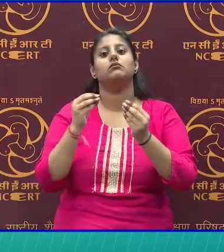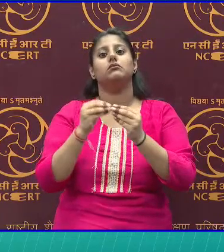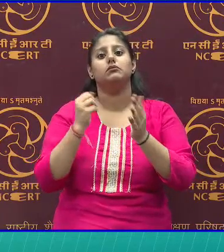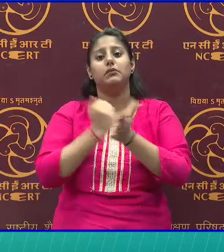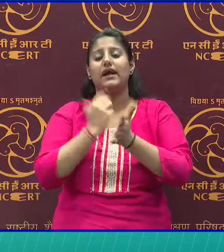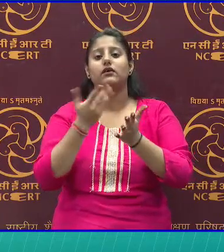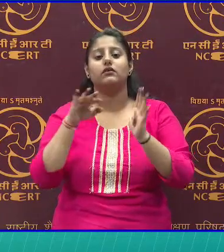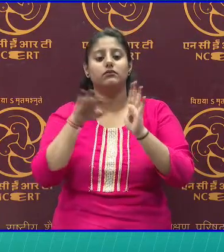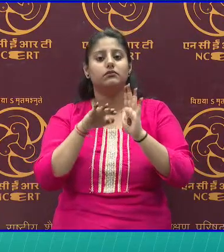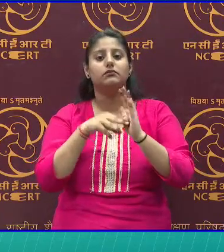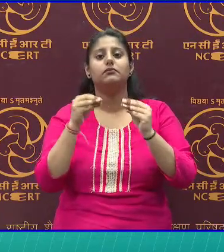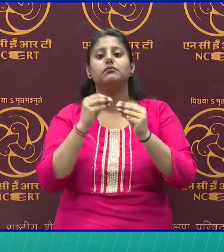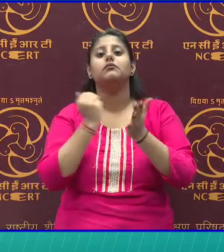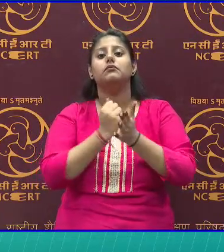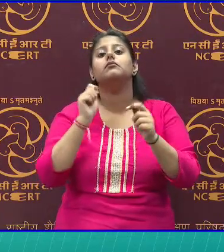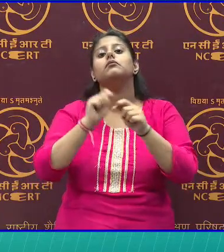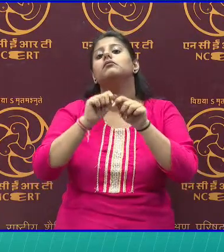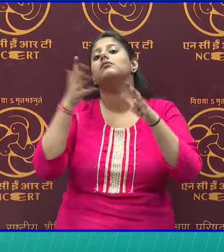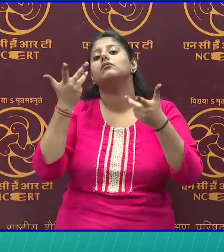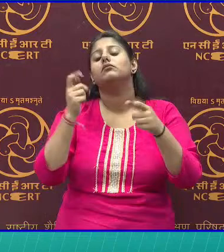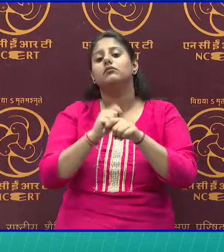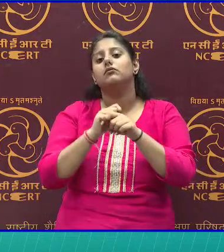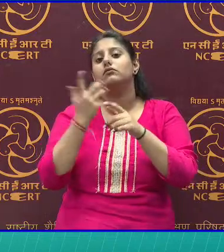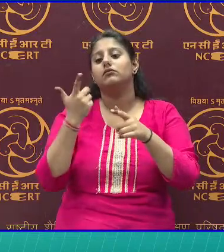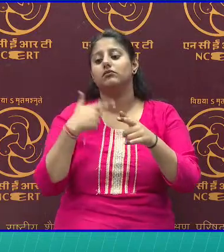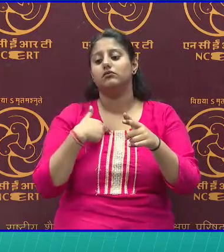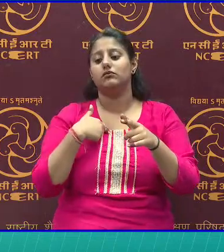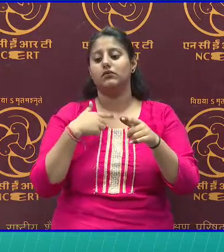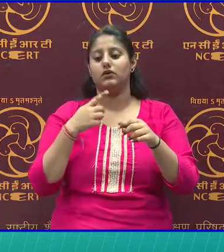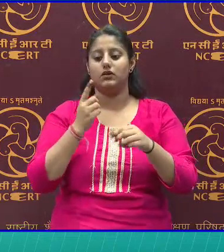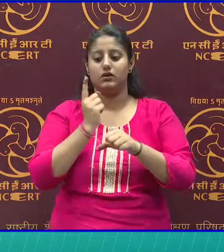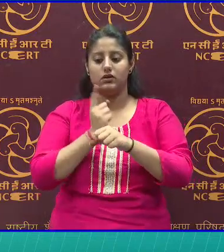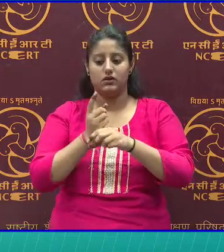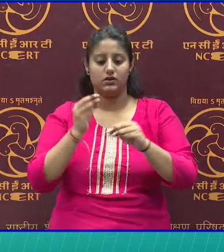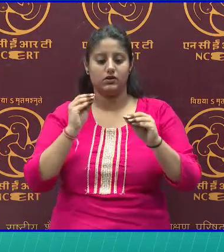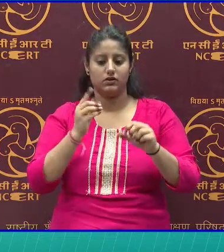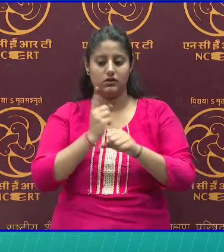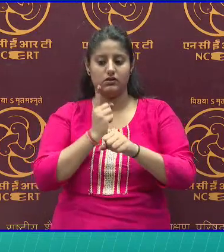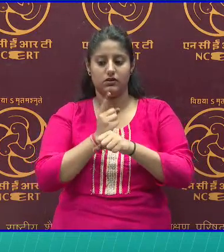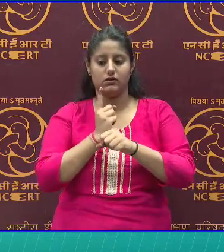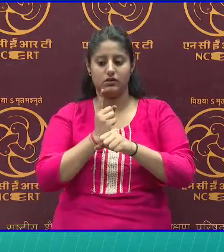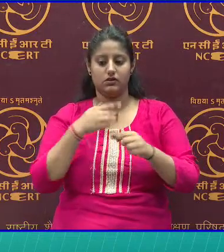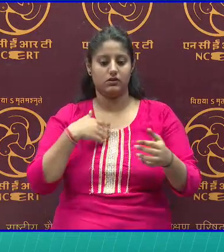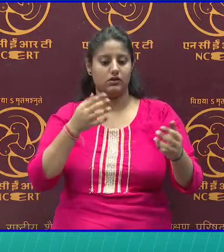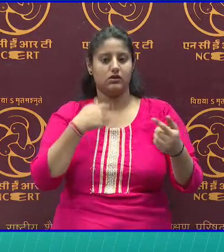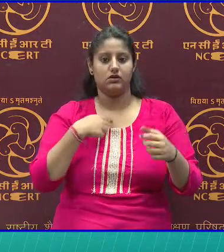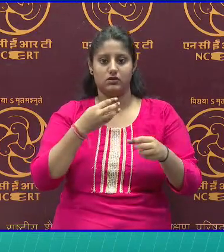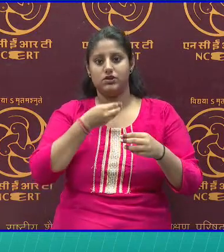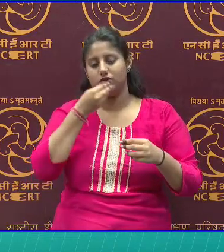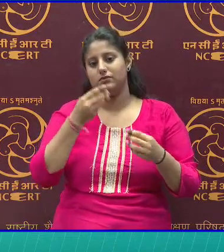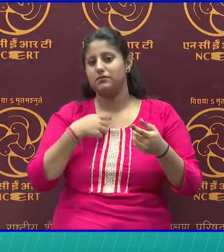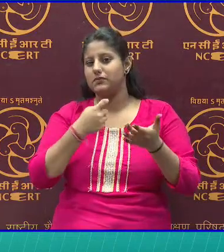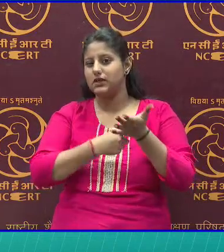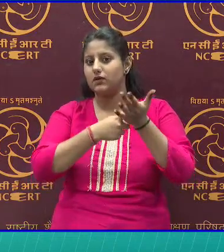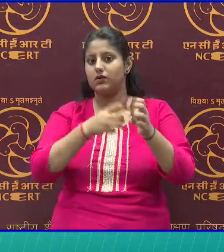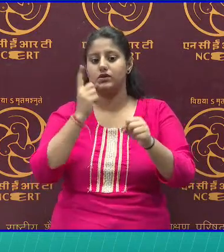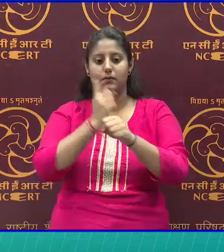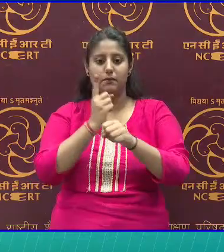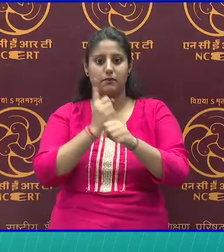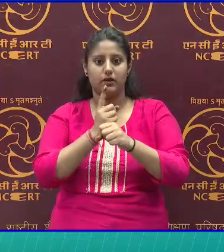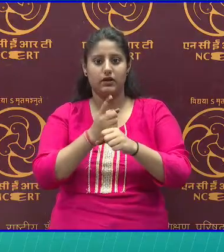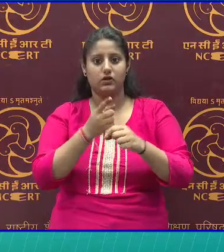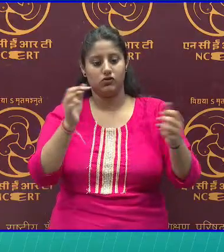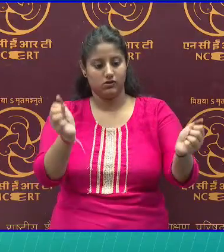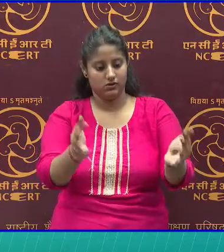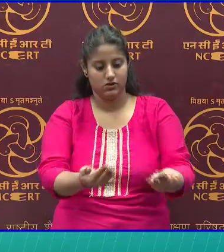of bank. Now we want the teachers to take them to these places if possible, like even if it is post office or bank, if not